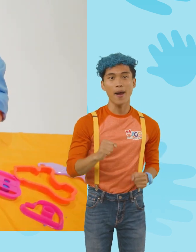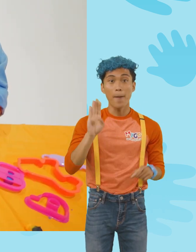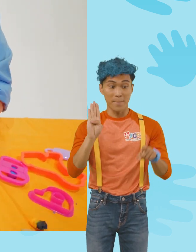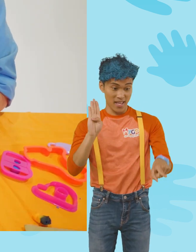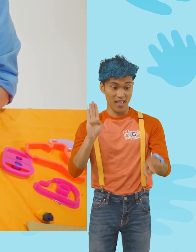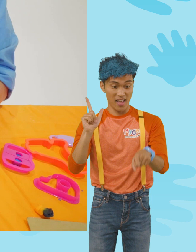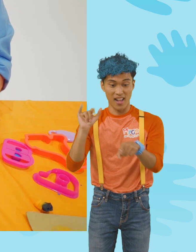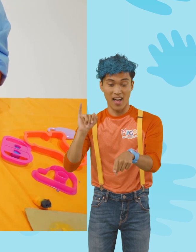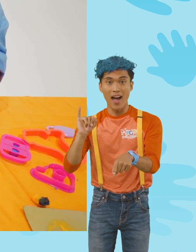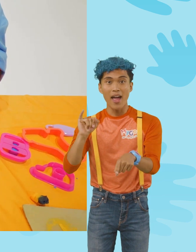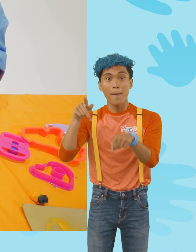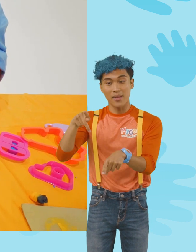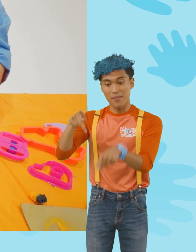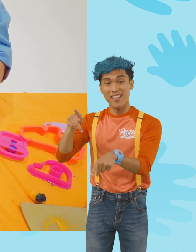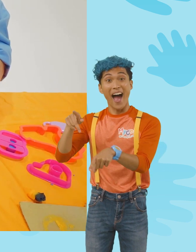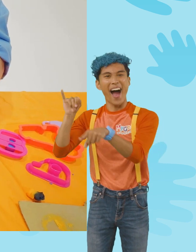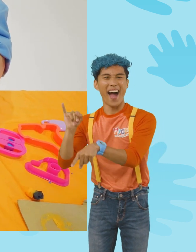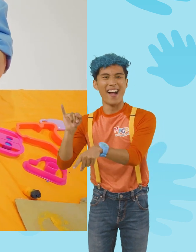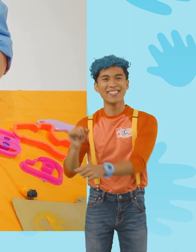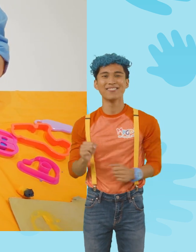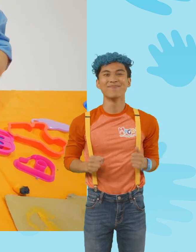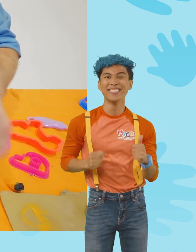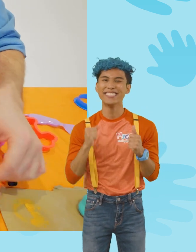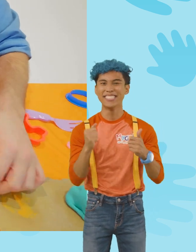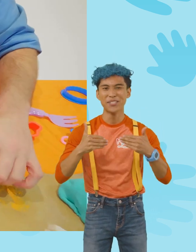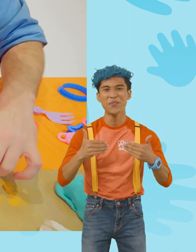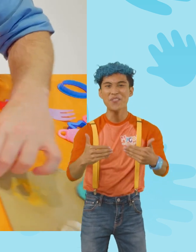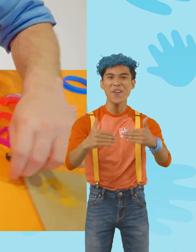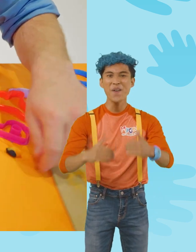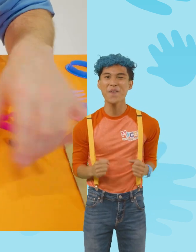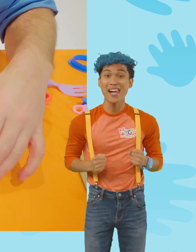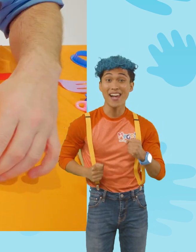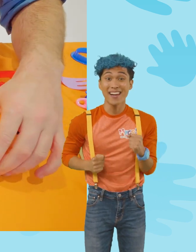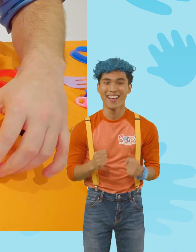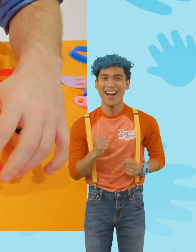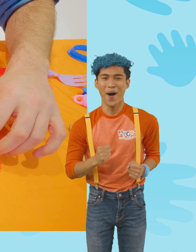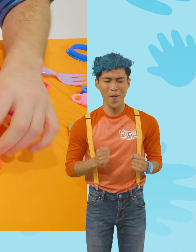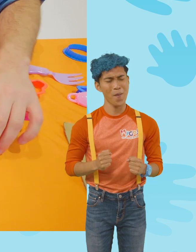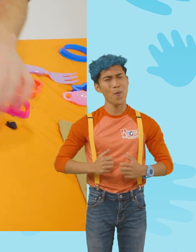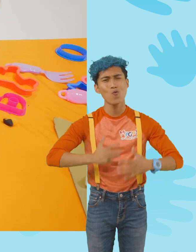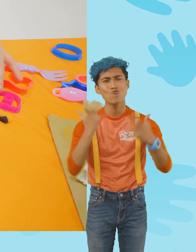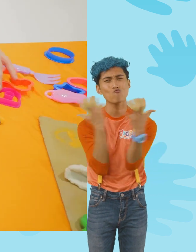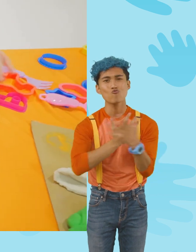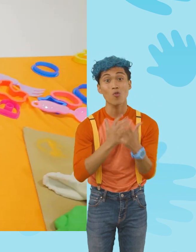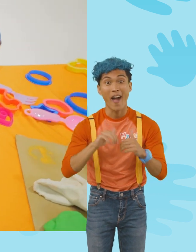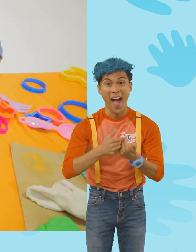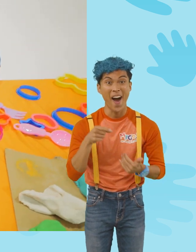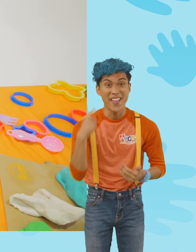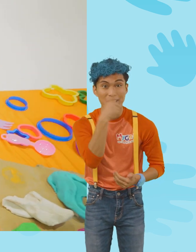B, L, I. P-P-I. Here we go. Oh, how does that